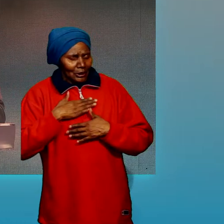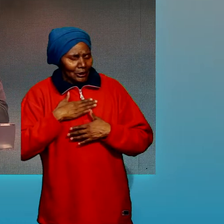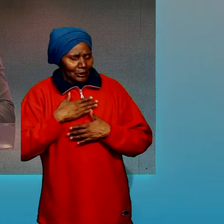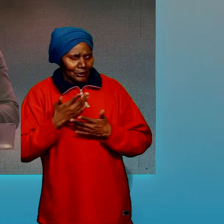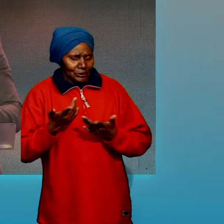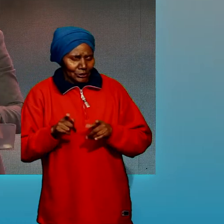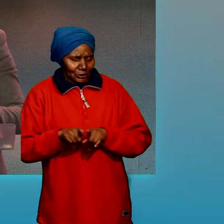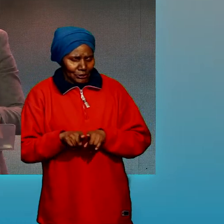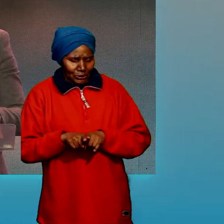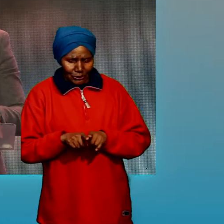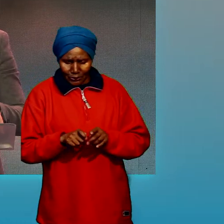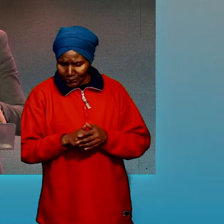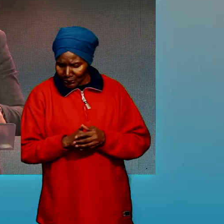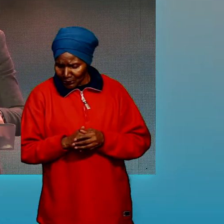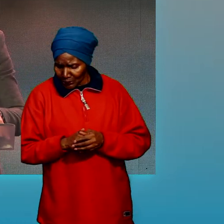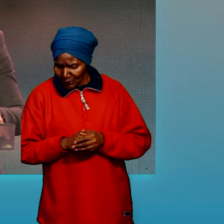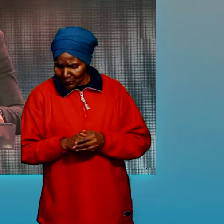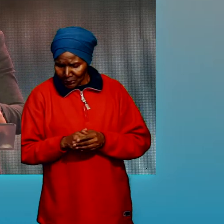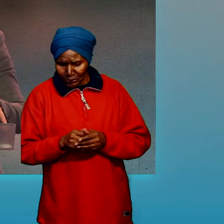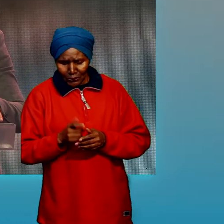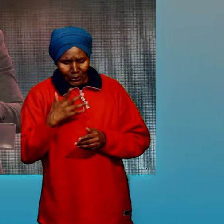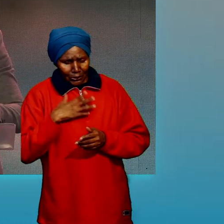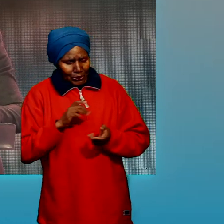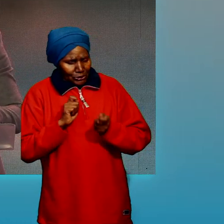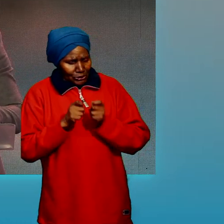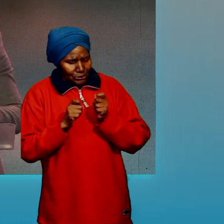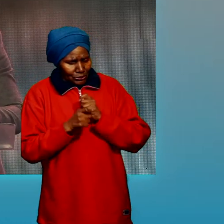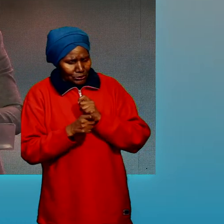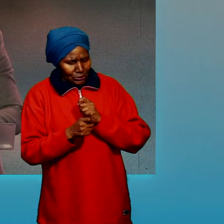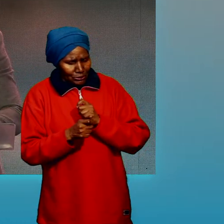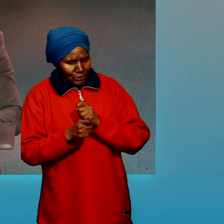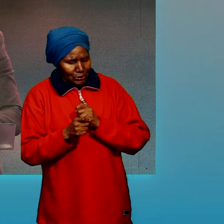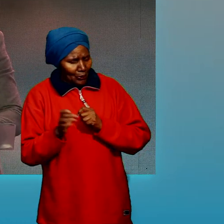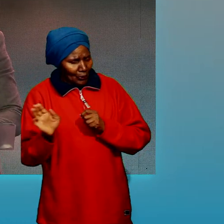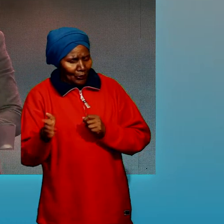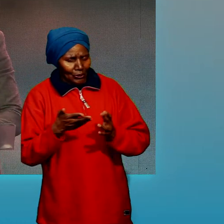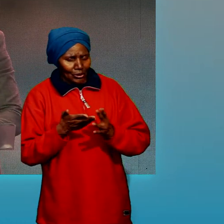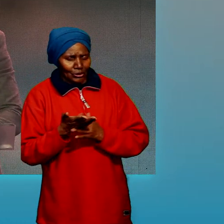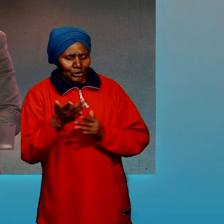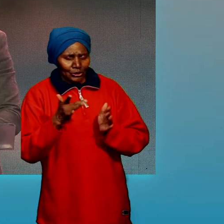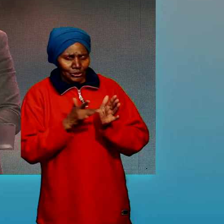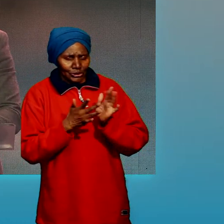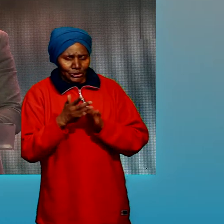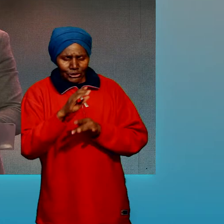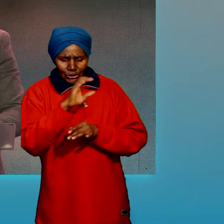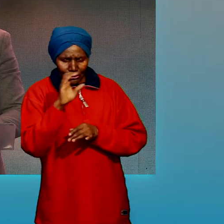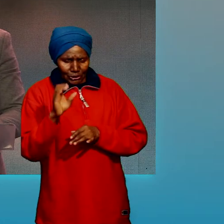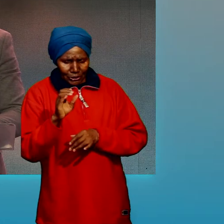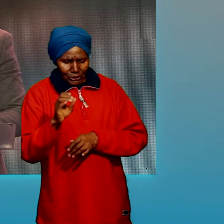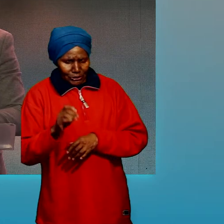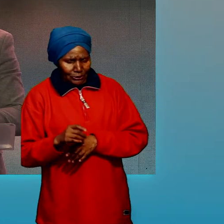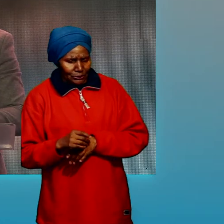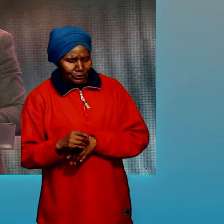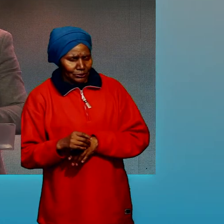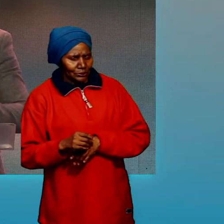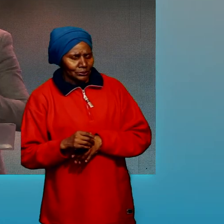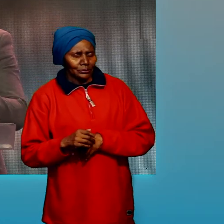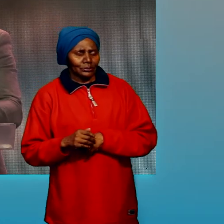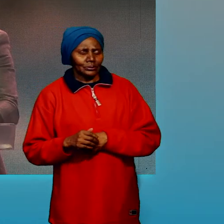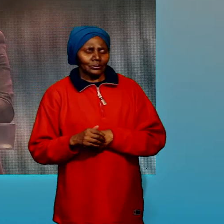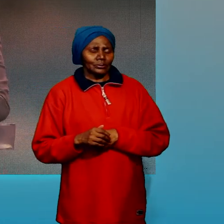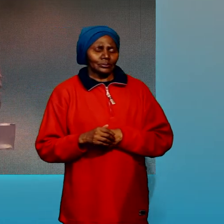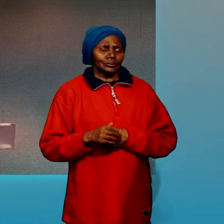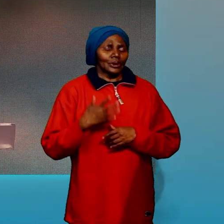But it's all in Christ. We're not exempt from that if we are a believer. And